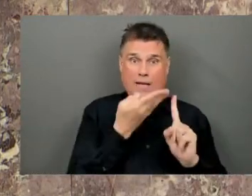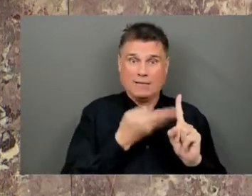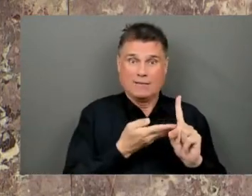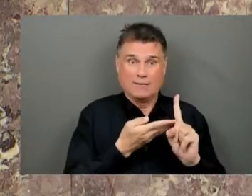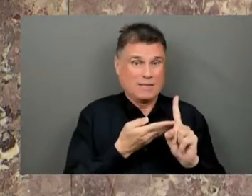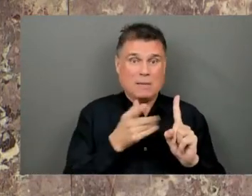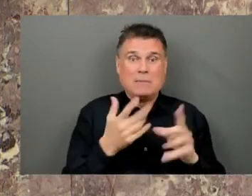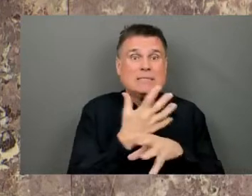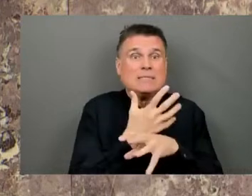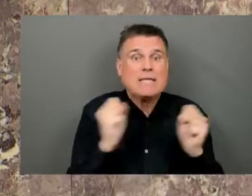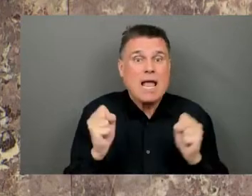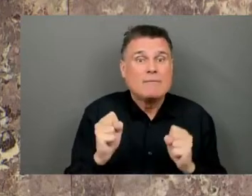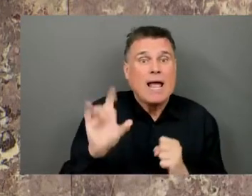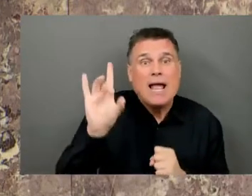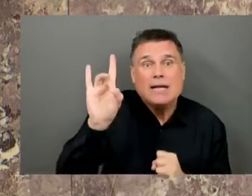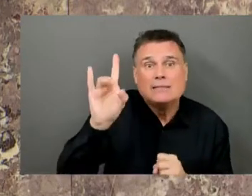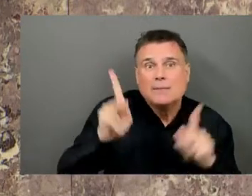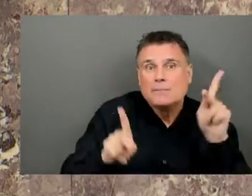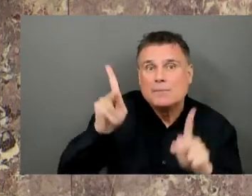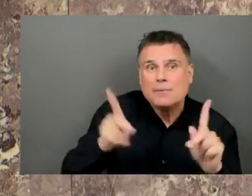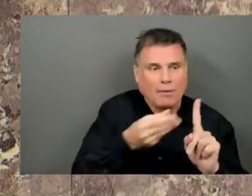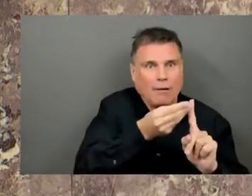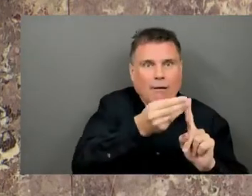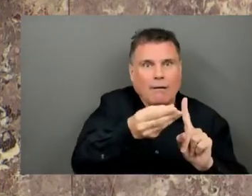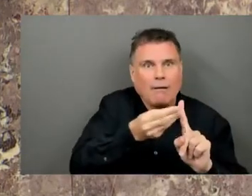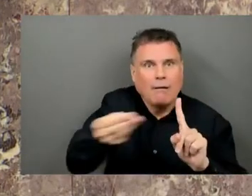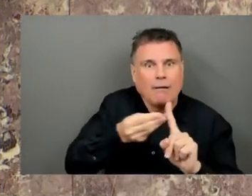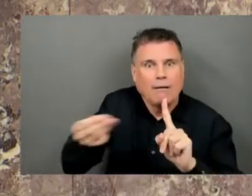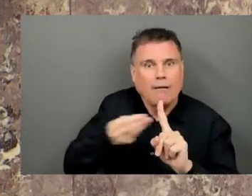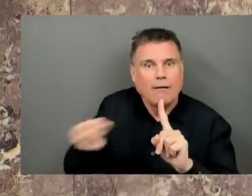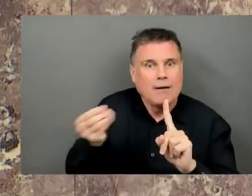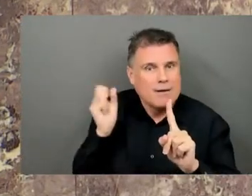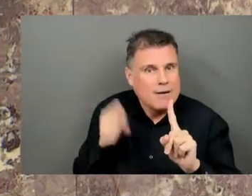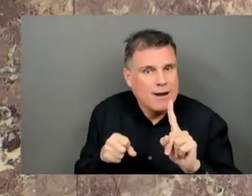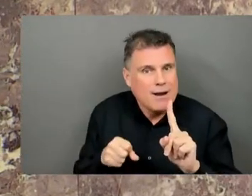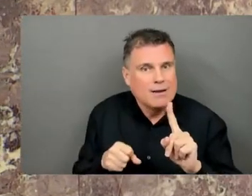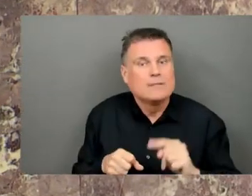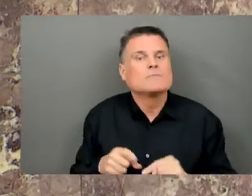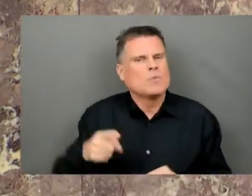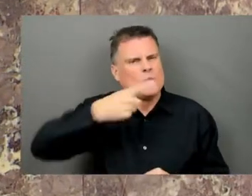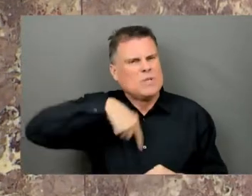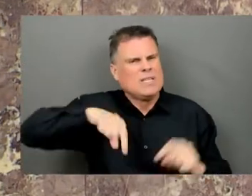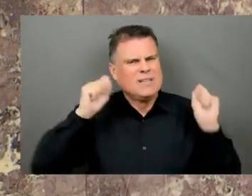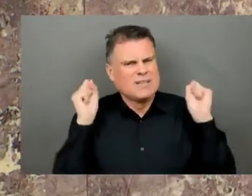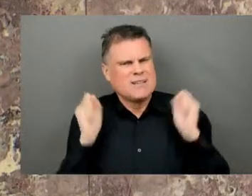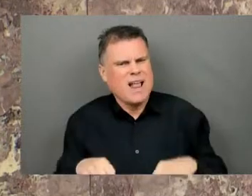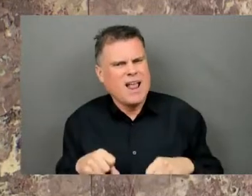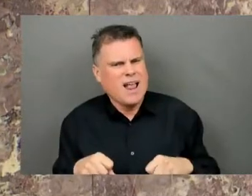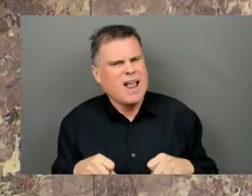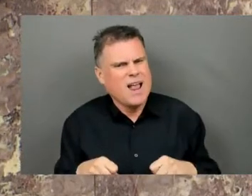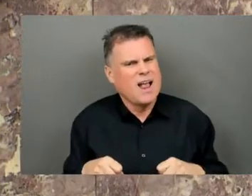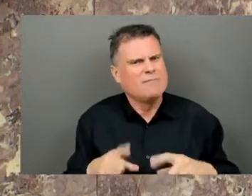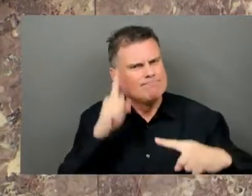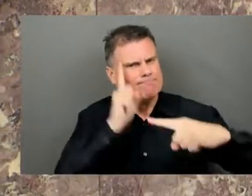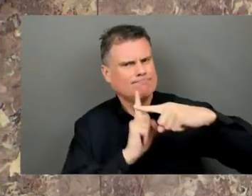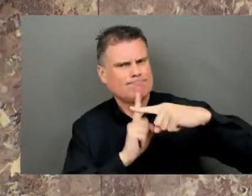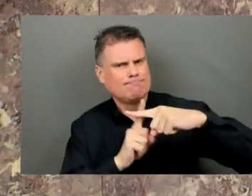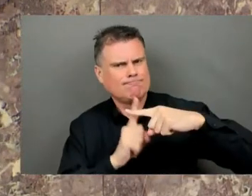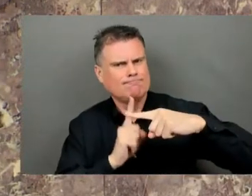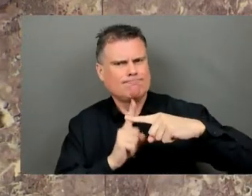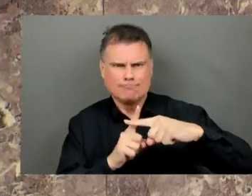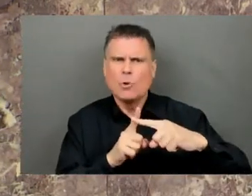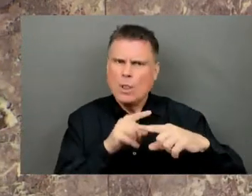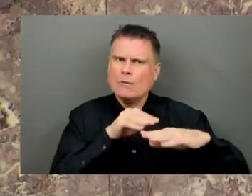each of us can make. While 90% of Canadians endorse organ donation, only 32% have